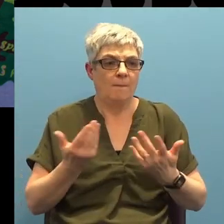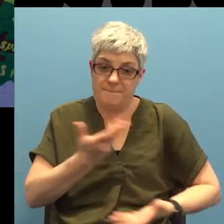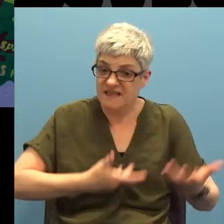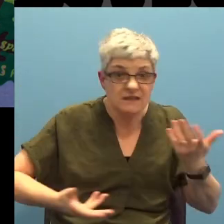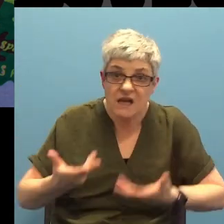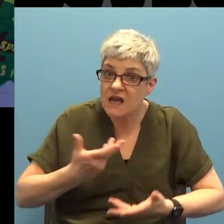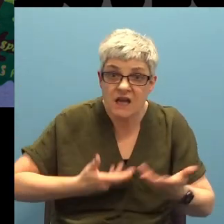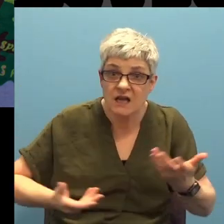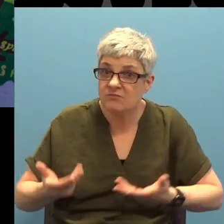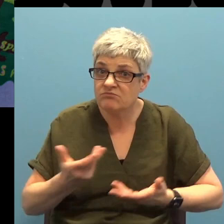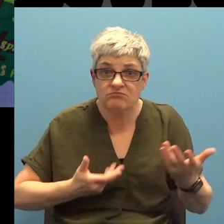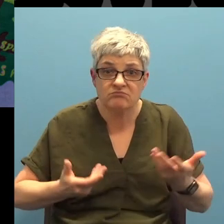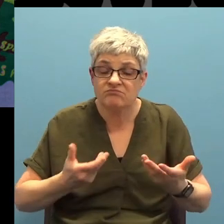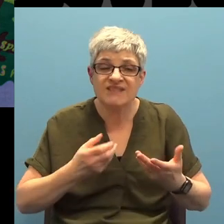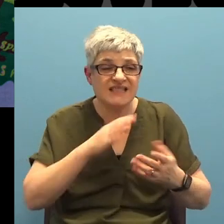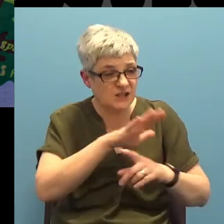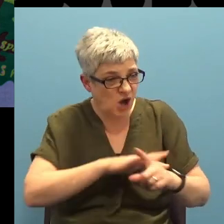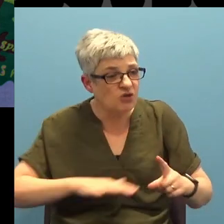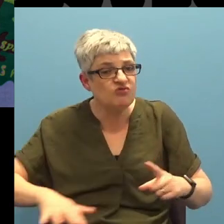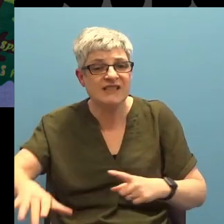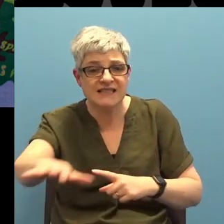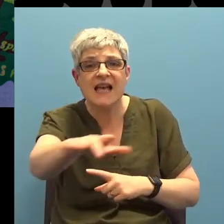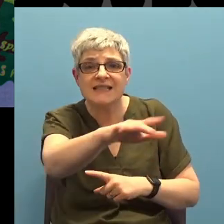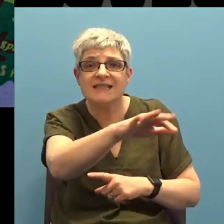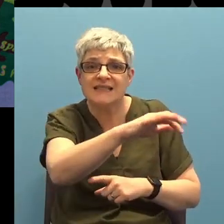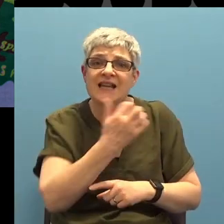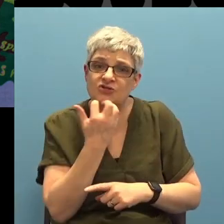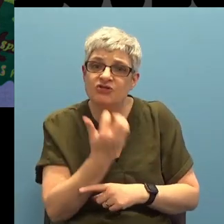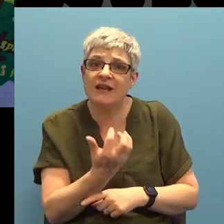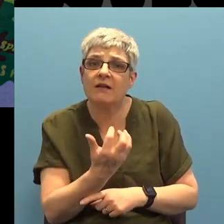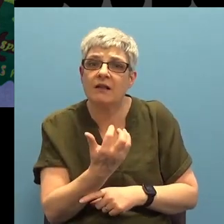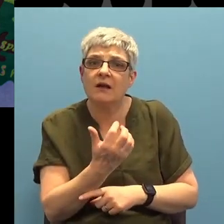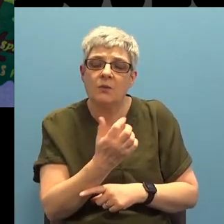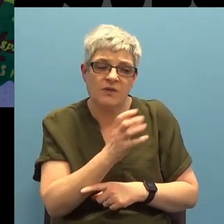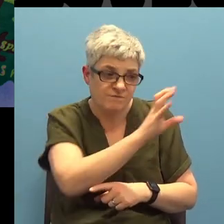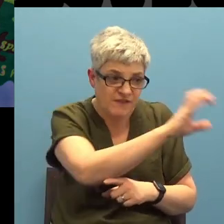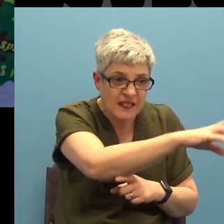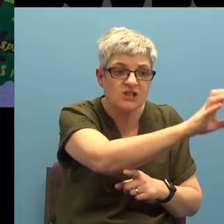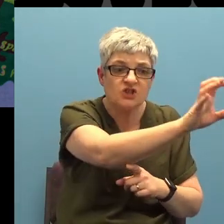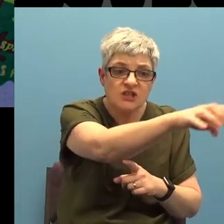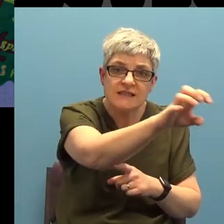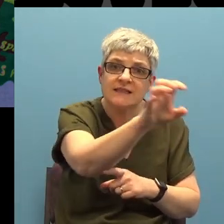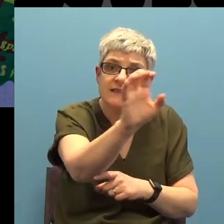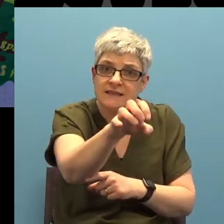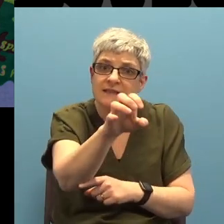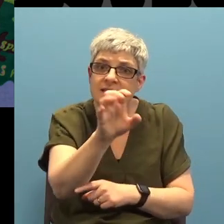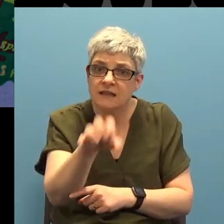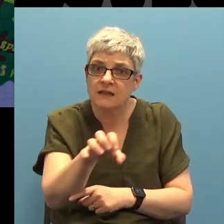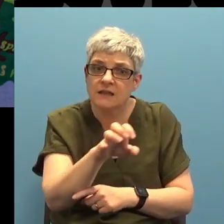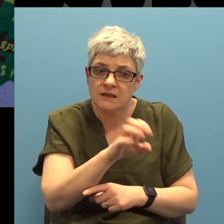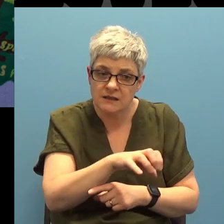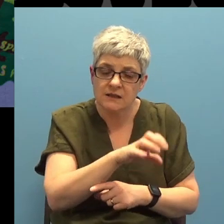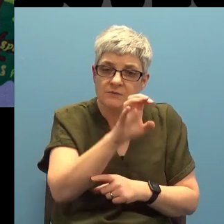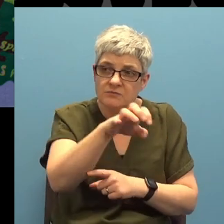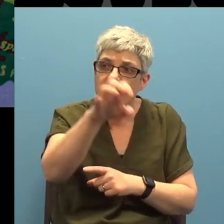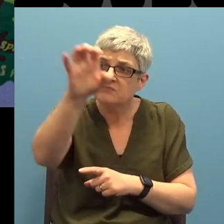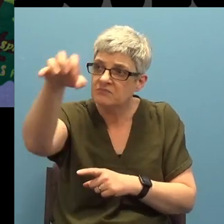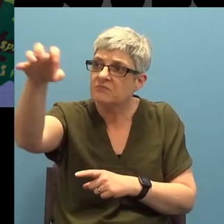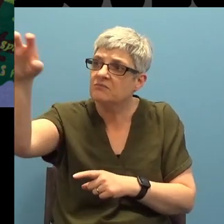bustle. It's countryside Israel, with lots of little villages interspersed throughout the